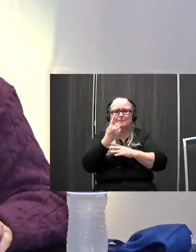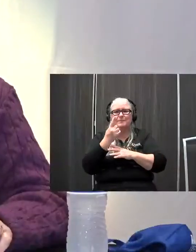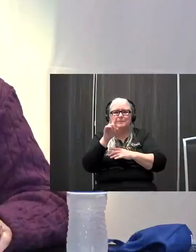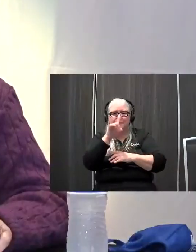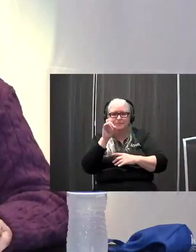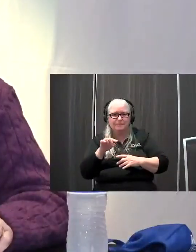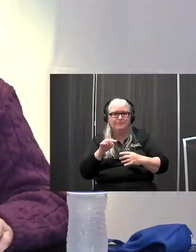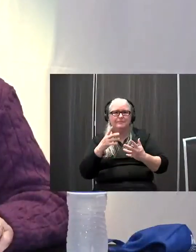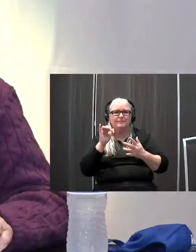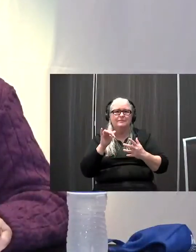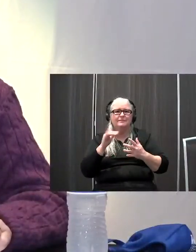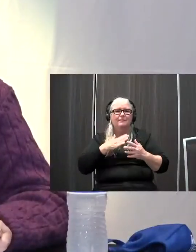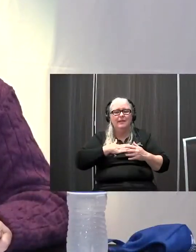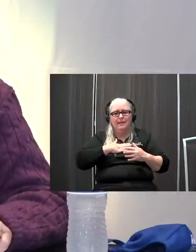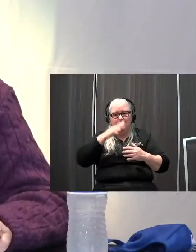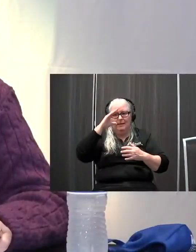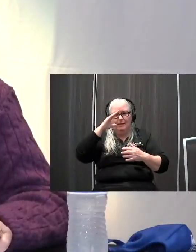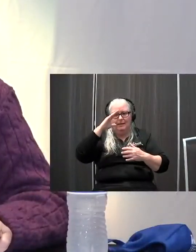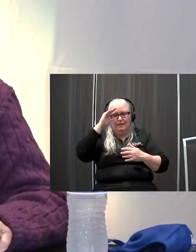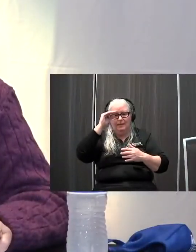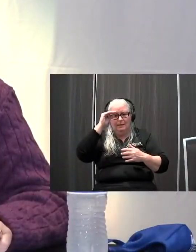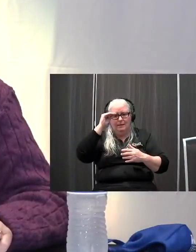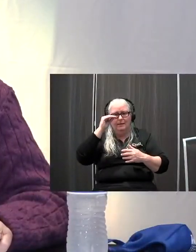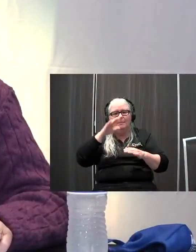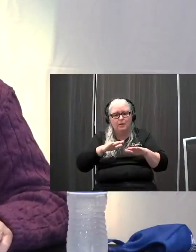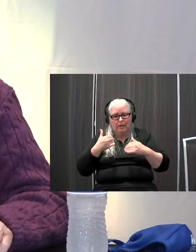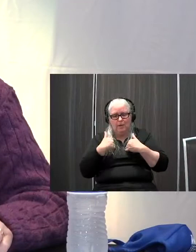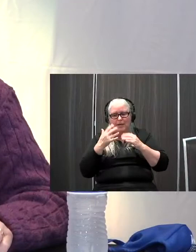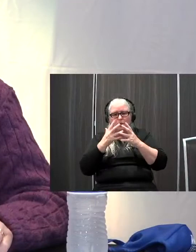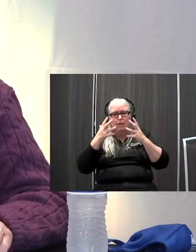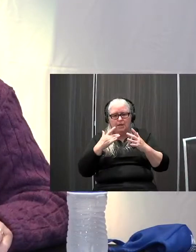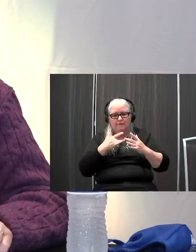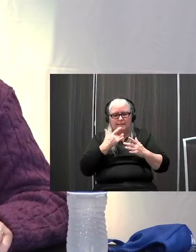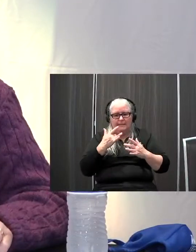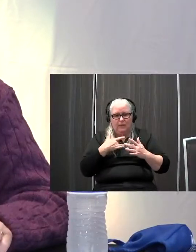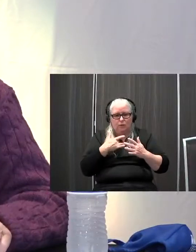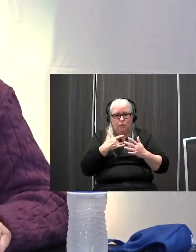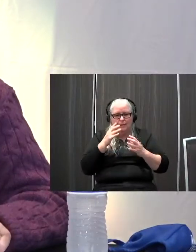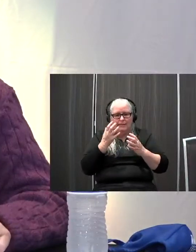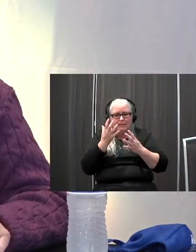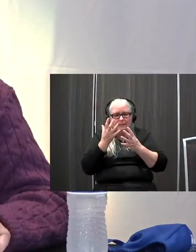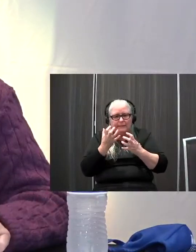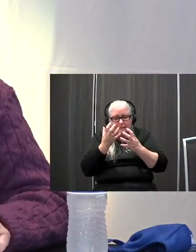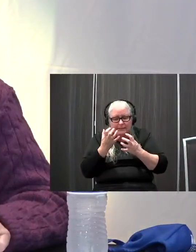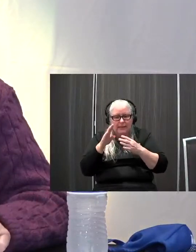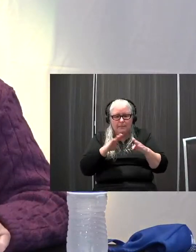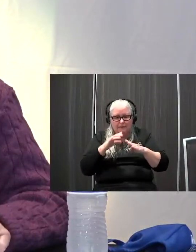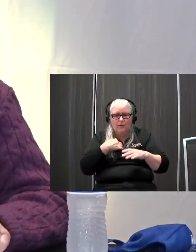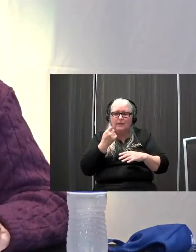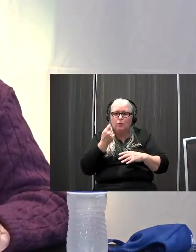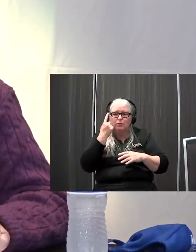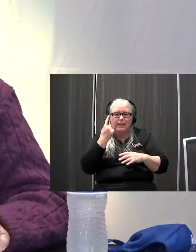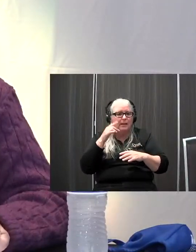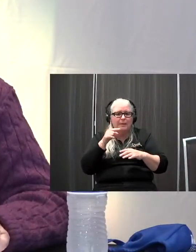sensory stimulation, is my child has a lot of sensory seeking behaviors, and I understand they're for a purpose, but he never gets his